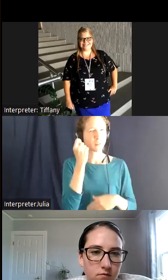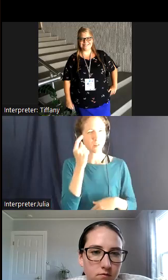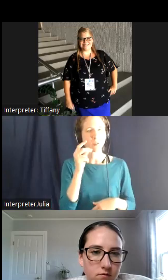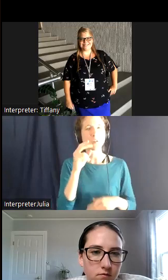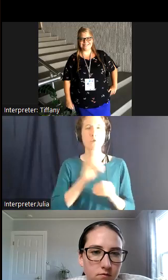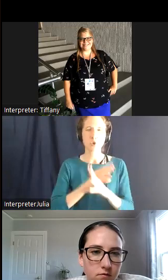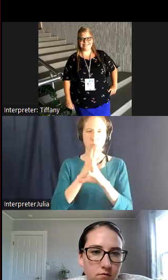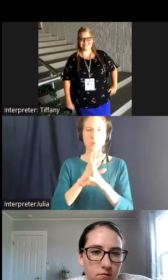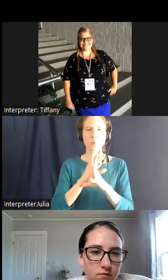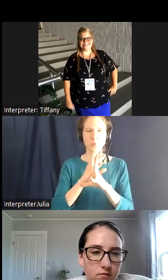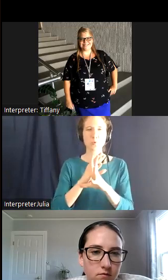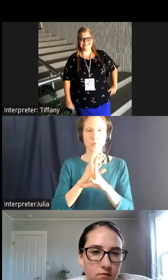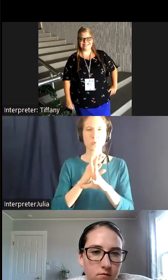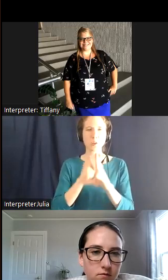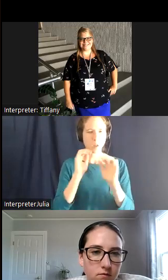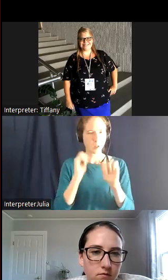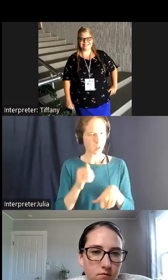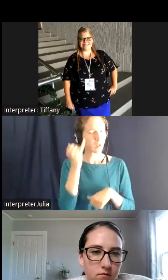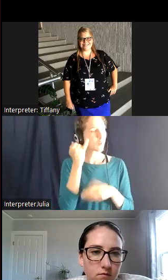is acceptable when requested.